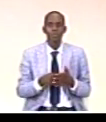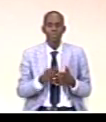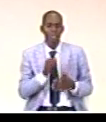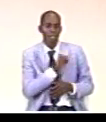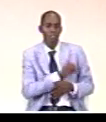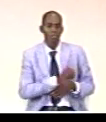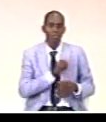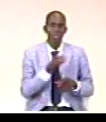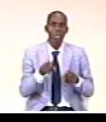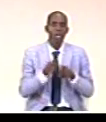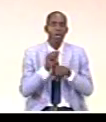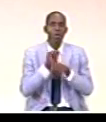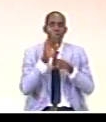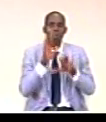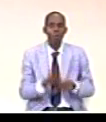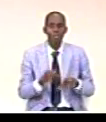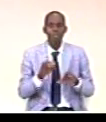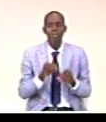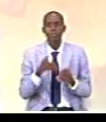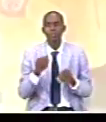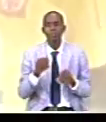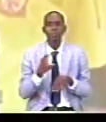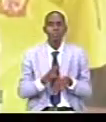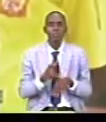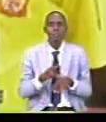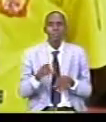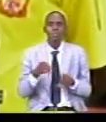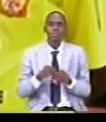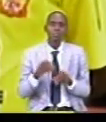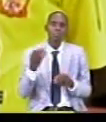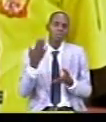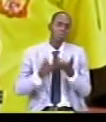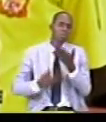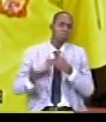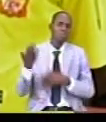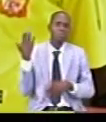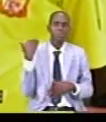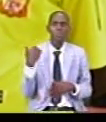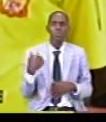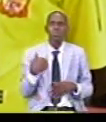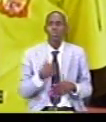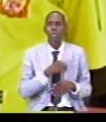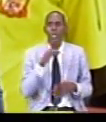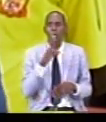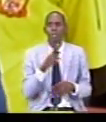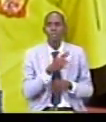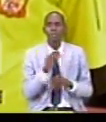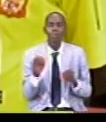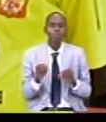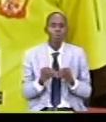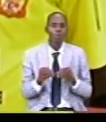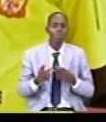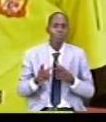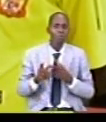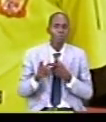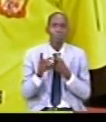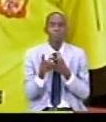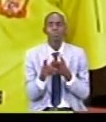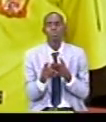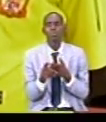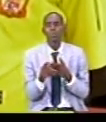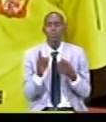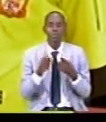in the church. In the days gone by, when it's time for workers' meeting, were we not running and speeding to be at the workers'